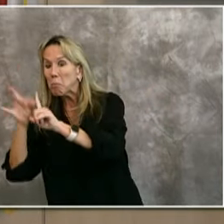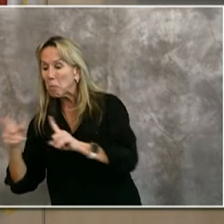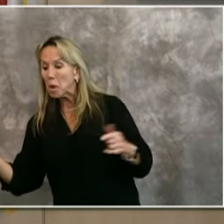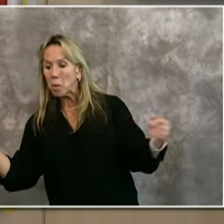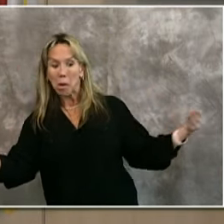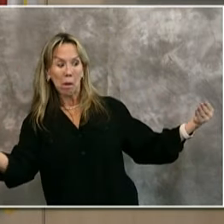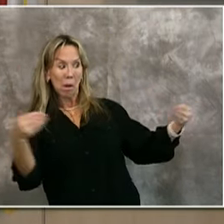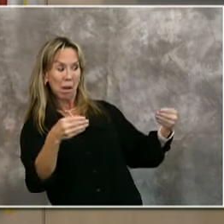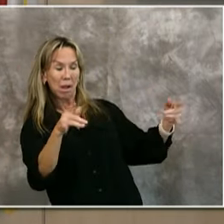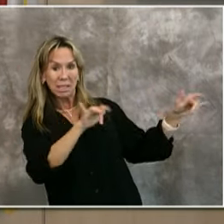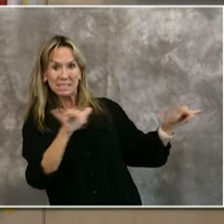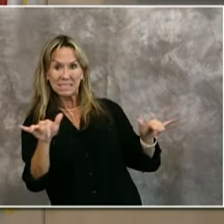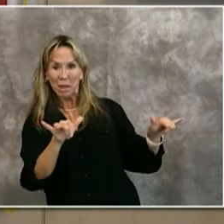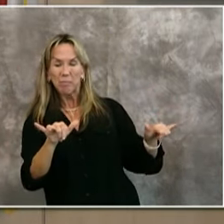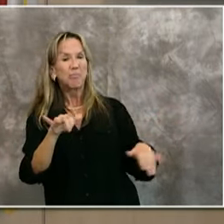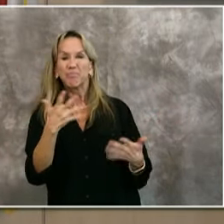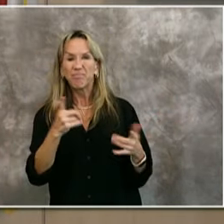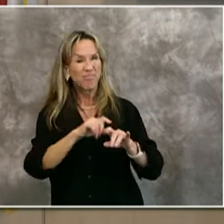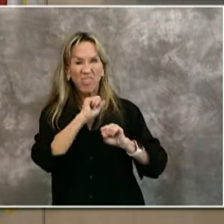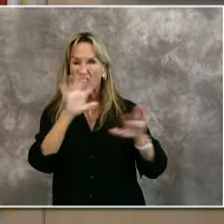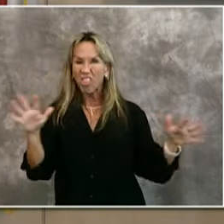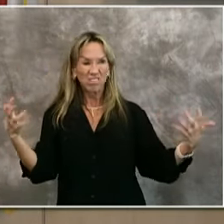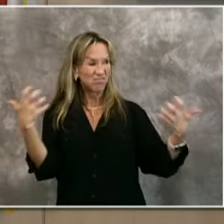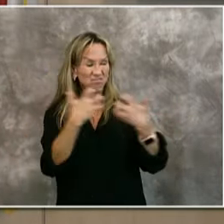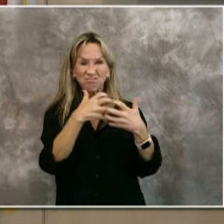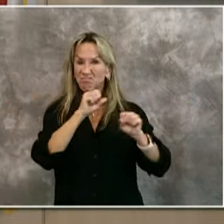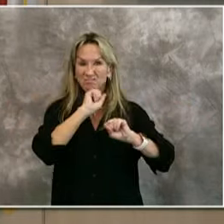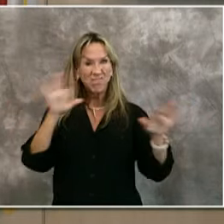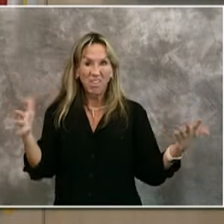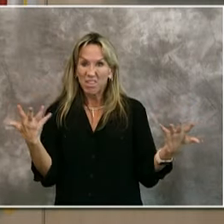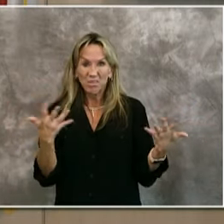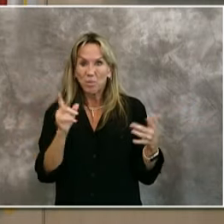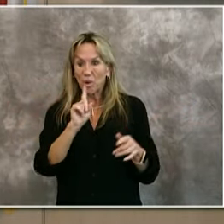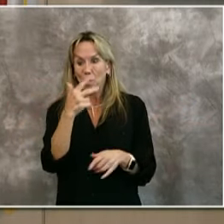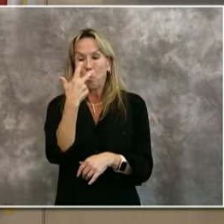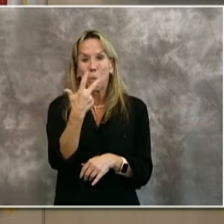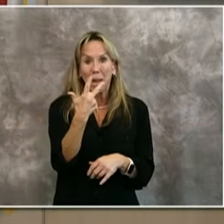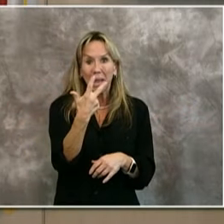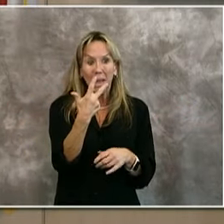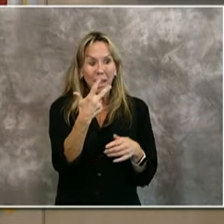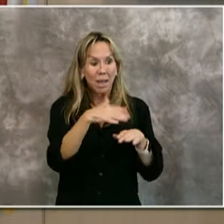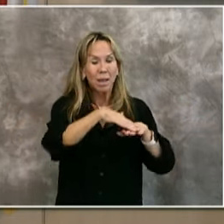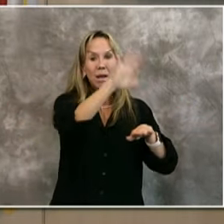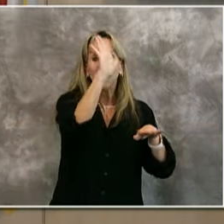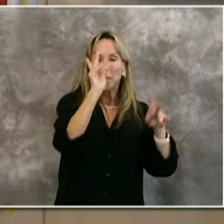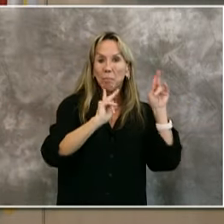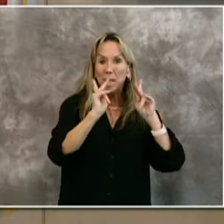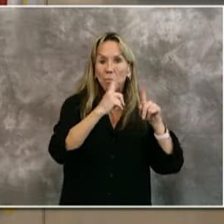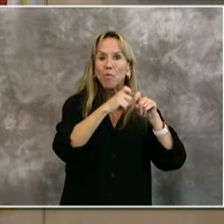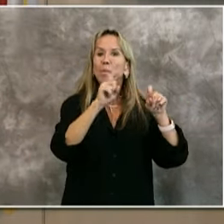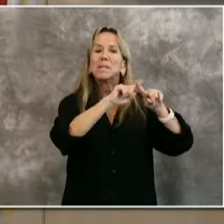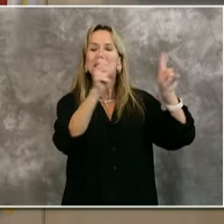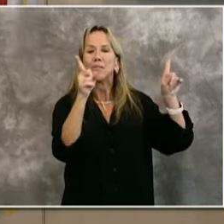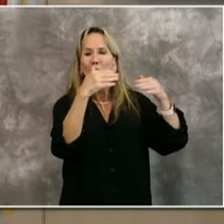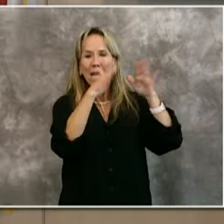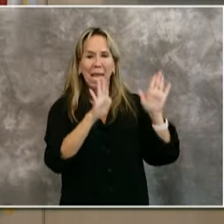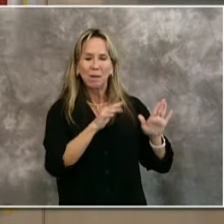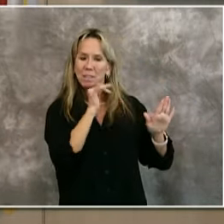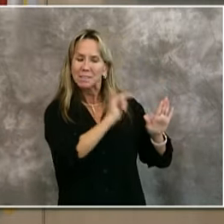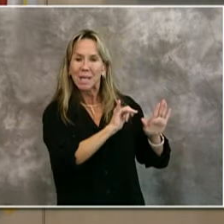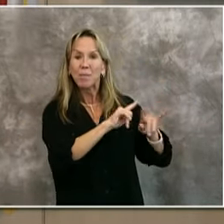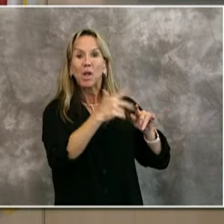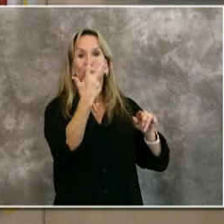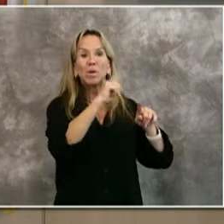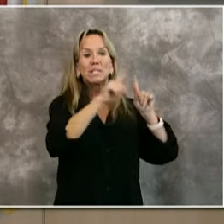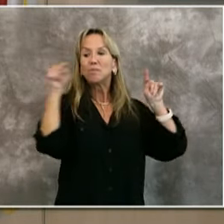we determined that there has been 3 or more individuals from different households who have attended